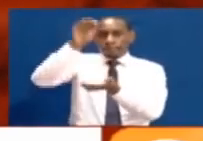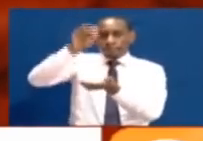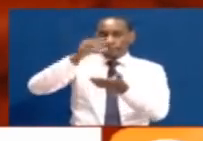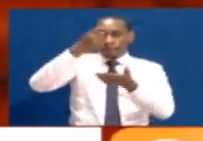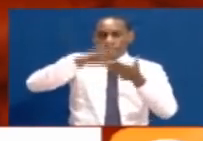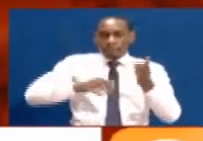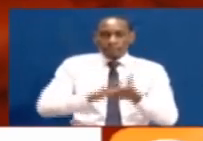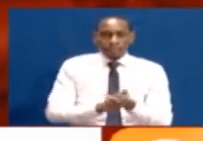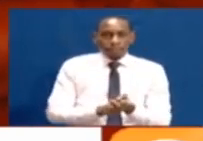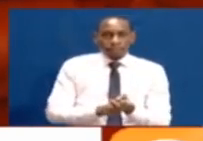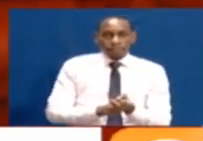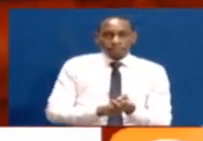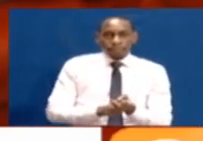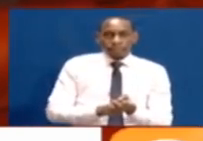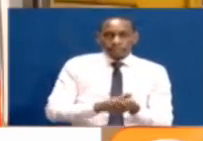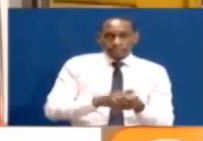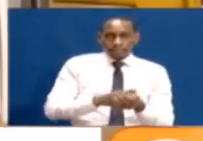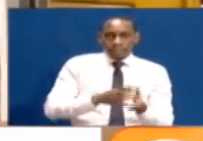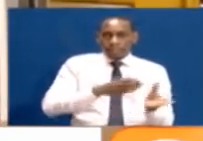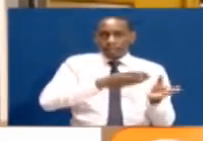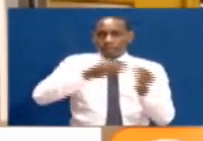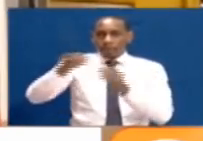have learned the art of going to Marikiti.